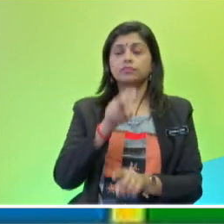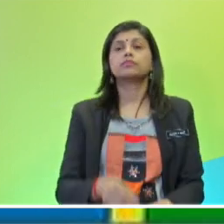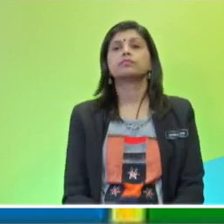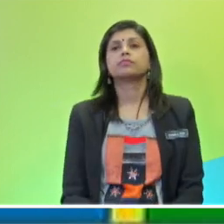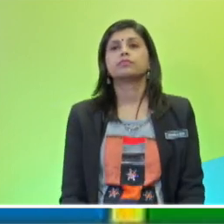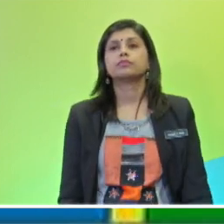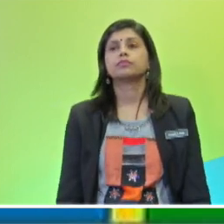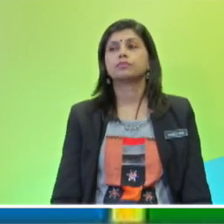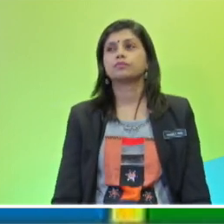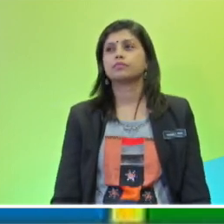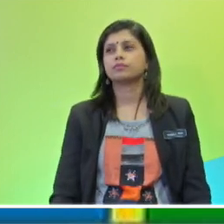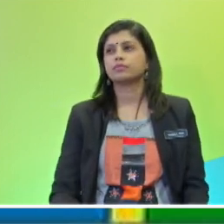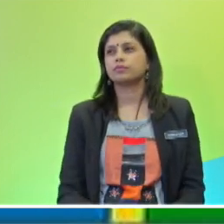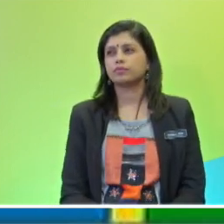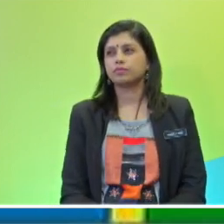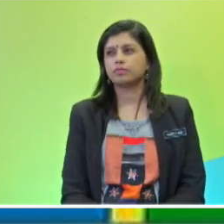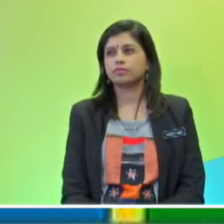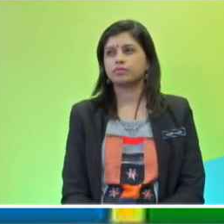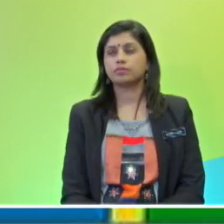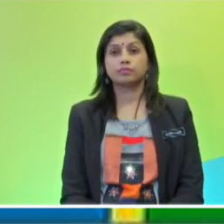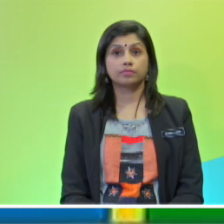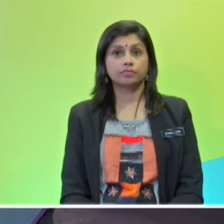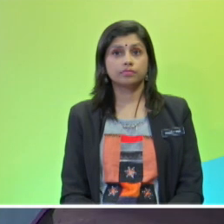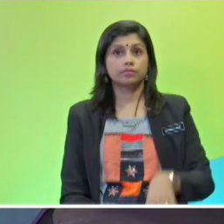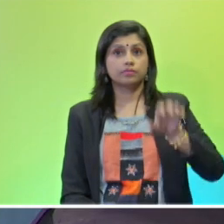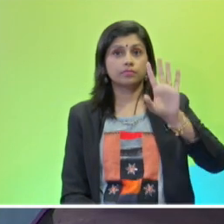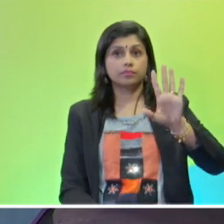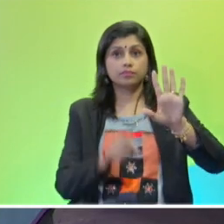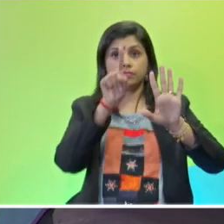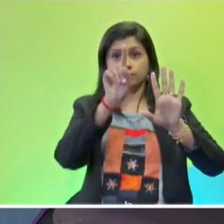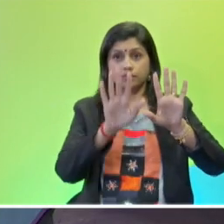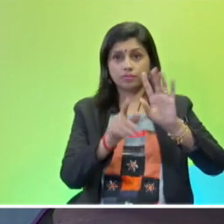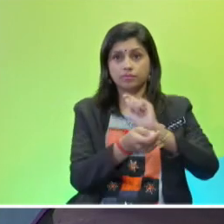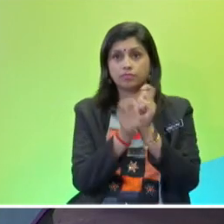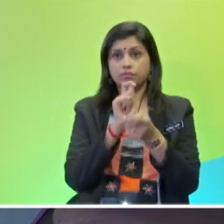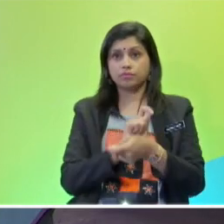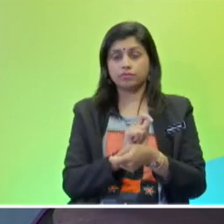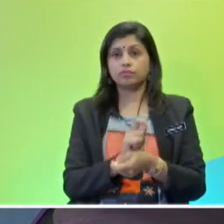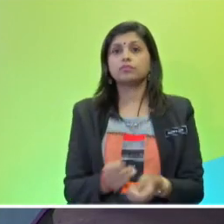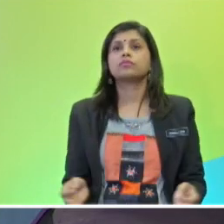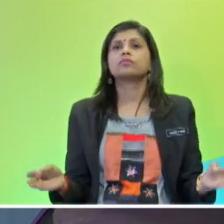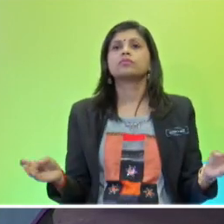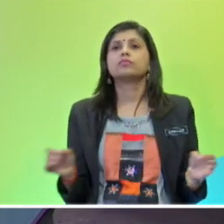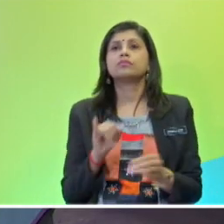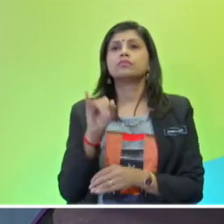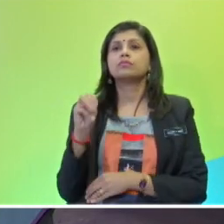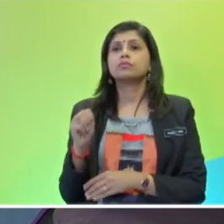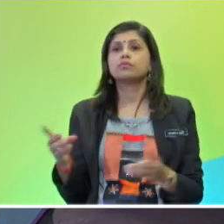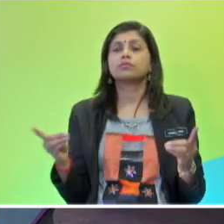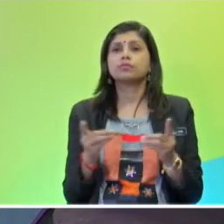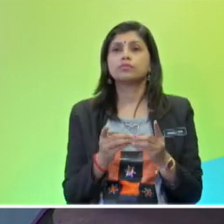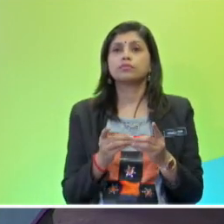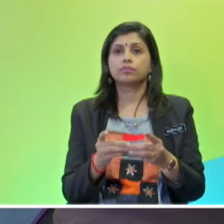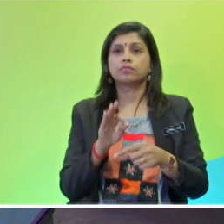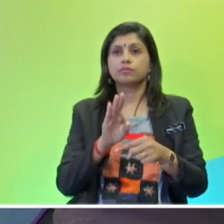Yes. I also inverted. notice now Yes. it's 26 over 5, meaning Yes. that from That means- mixed numbers, change it Yes, into improper fractions. Yes, you're right. Yeah. Wow, so